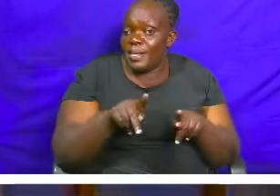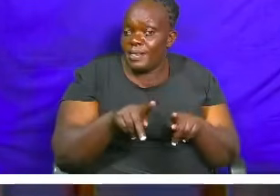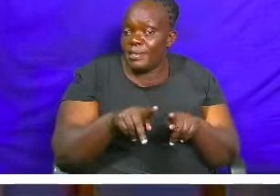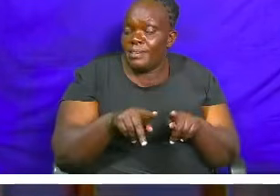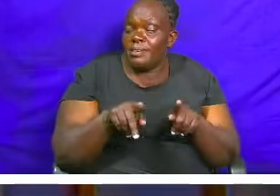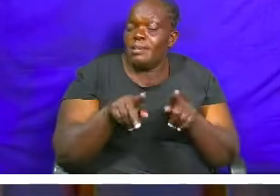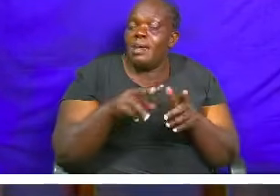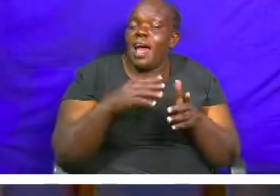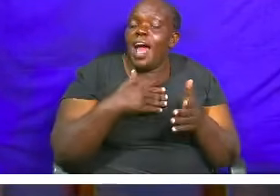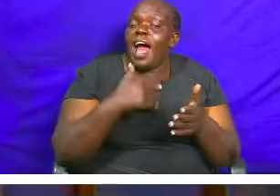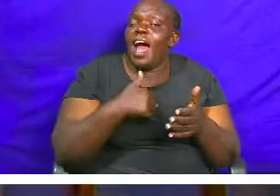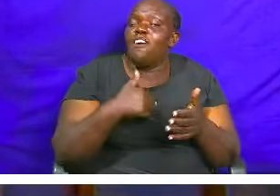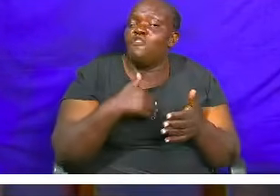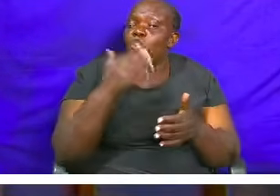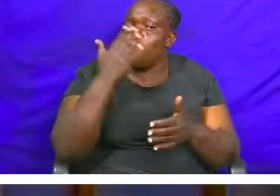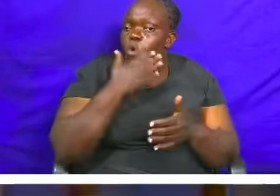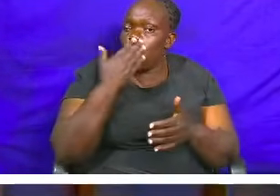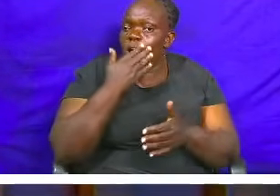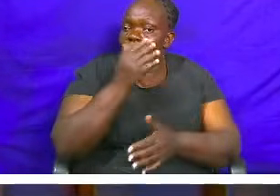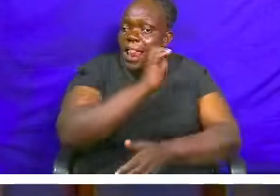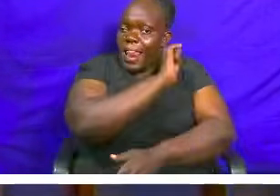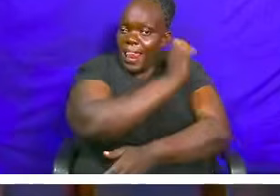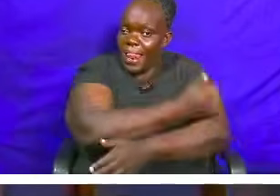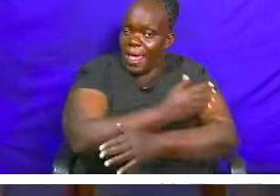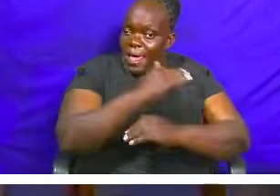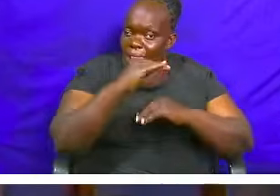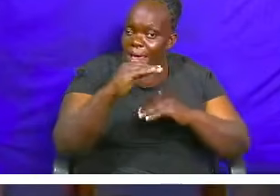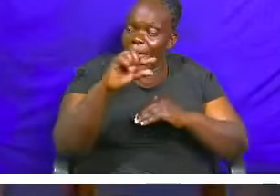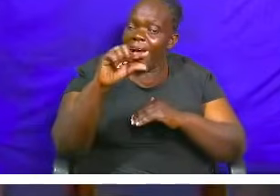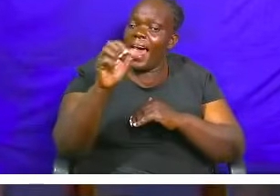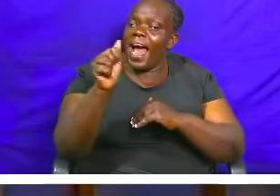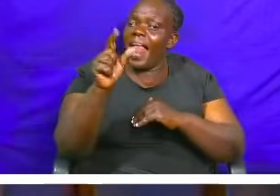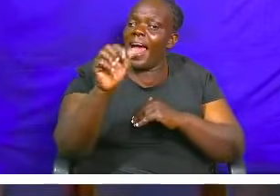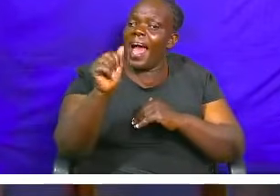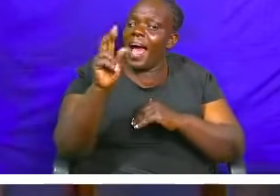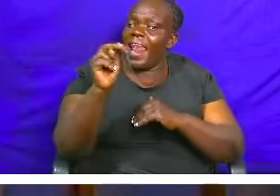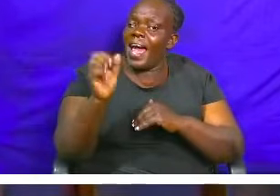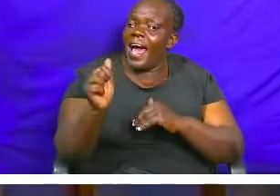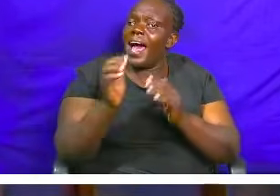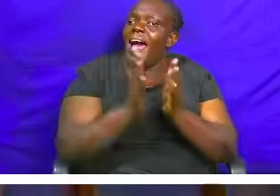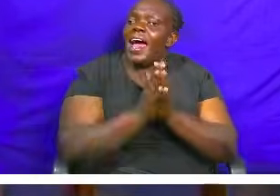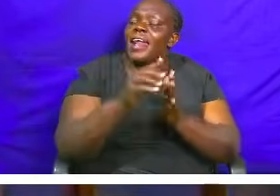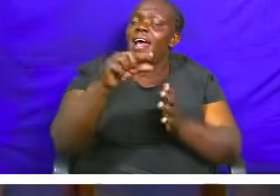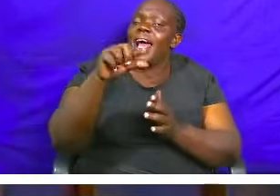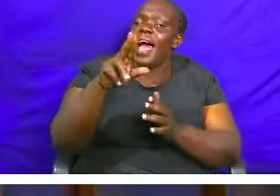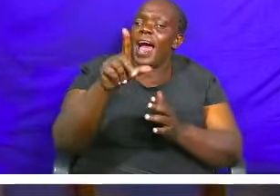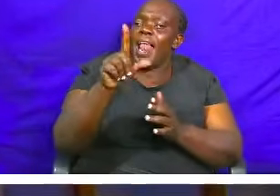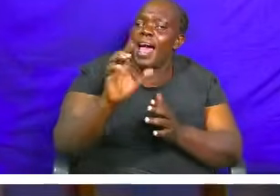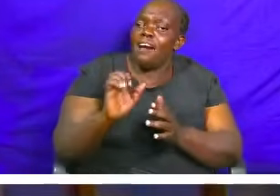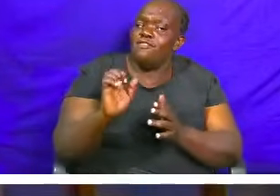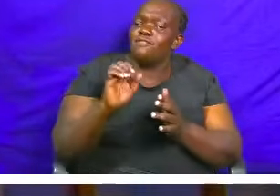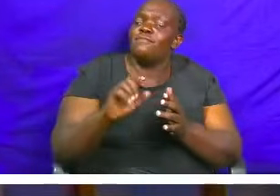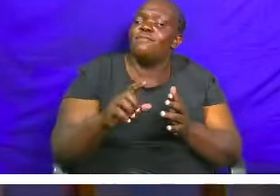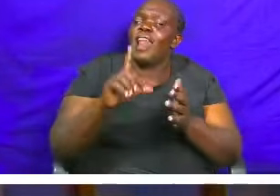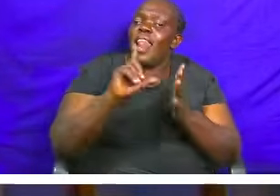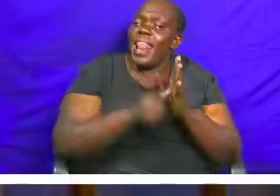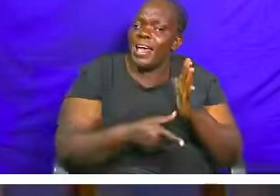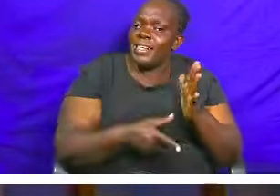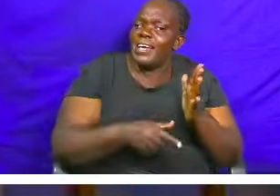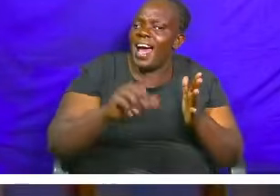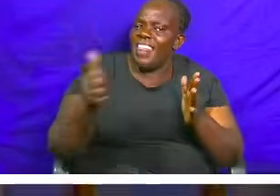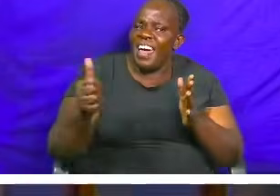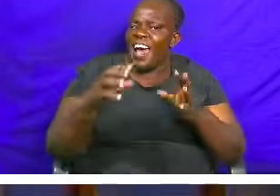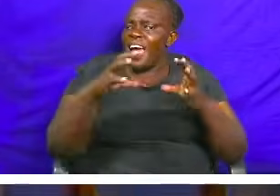Oryx, Energies Limited, we had Galana, then we had Gulf. Then later on, they added another 3 companies,